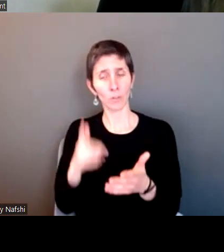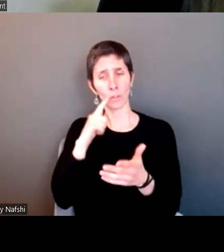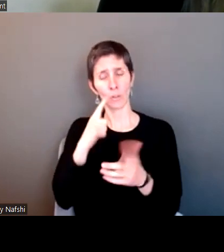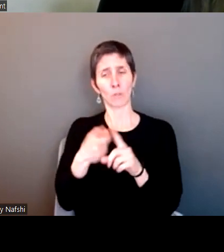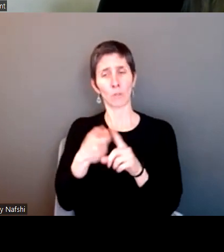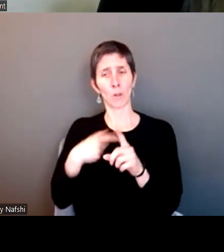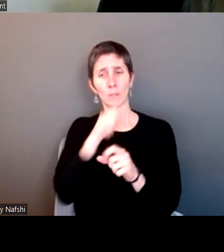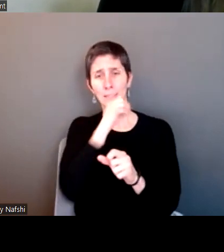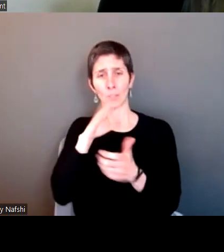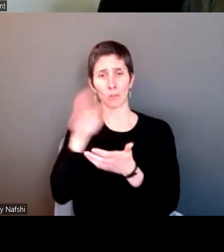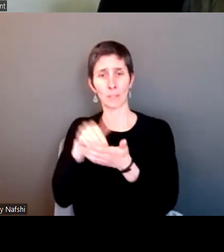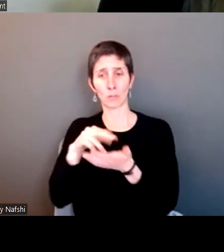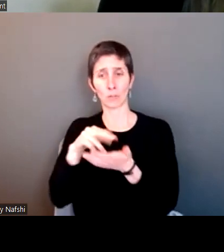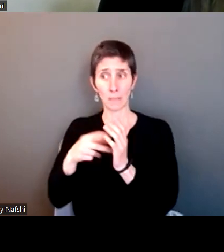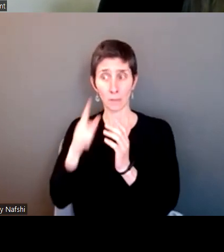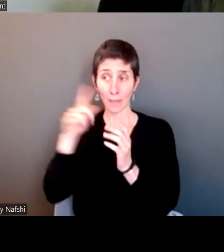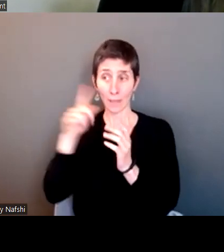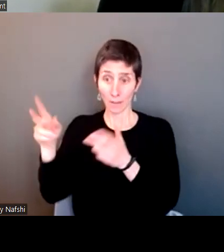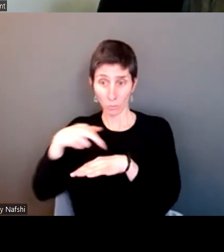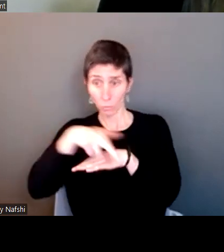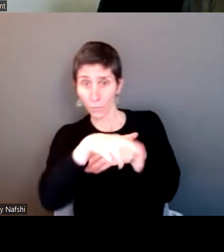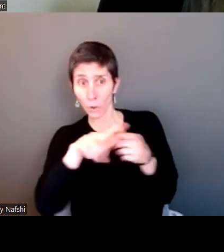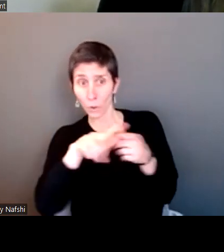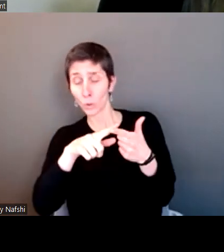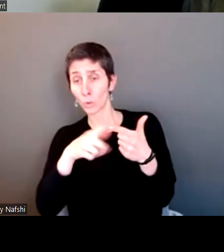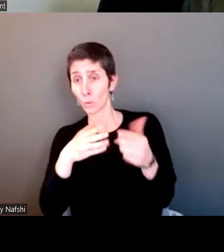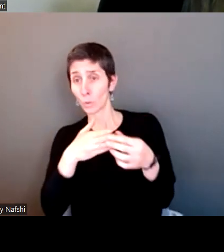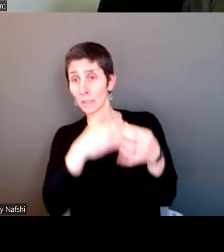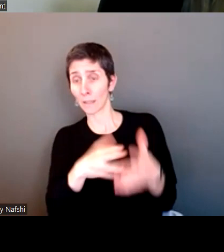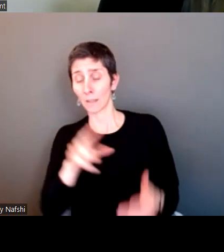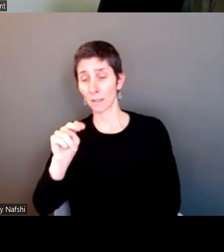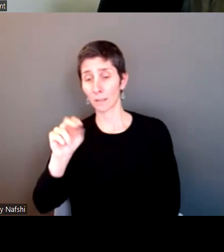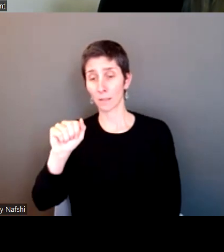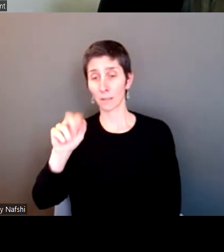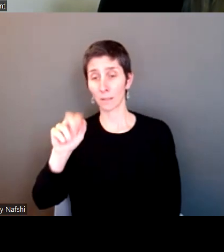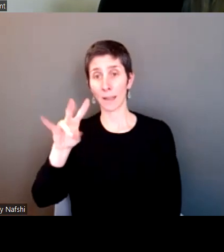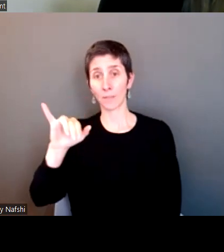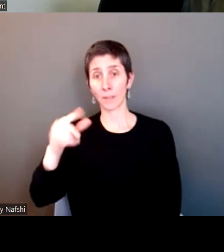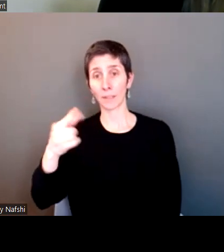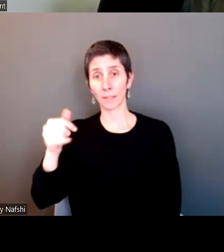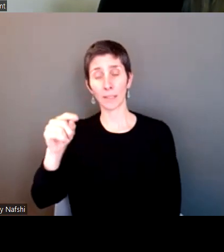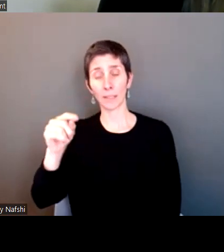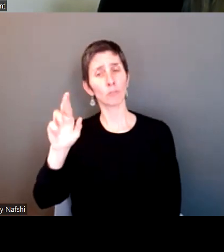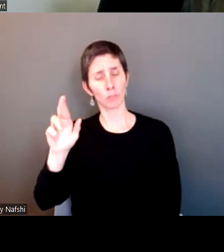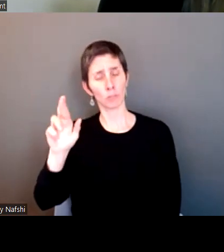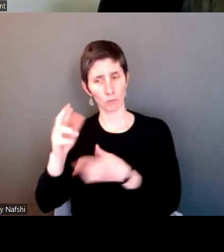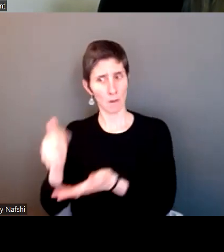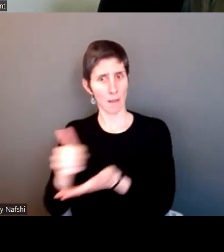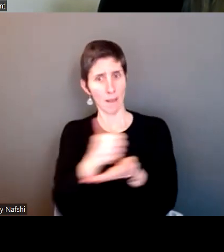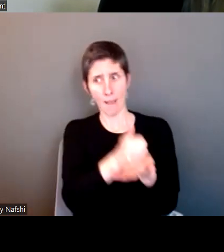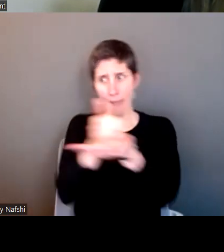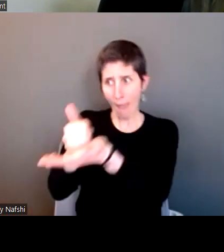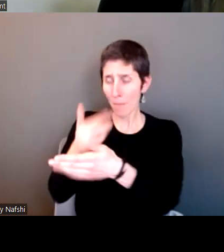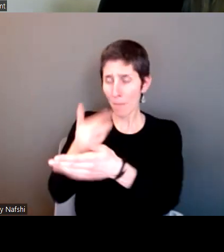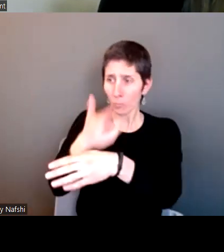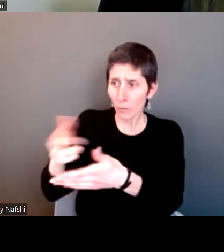navigate or hook those people up with a navigator to be able to help them in the community of